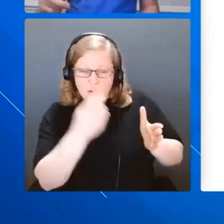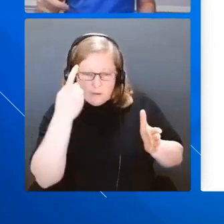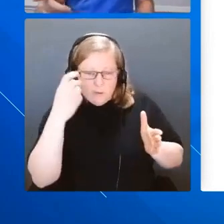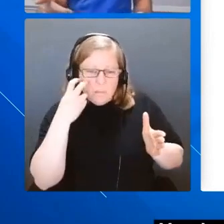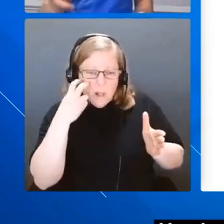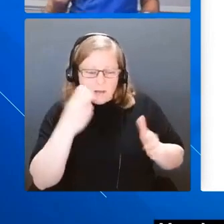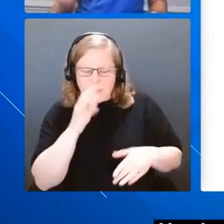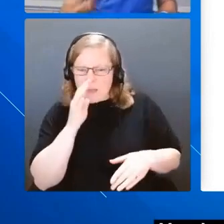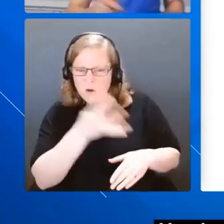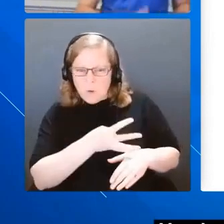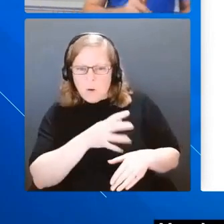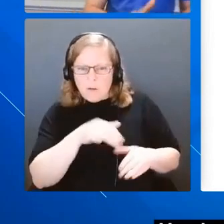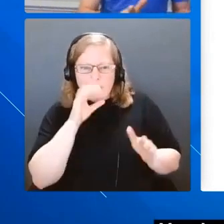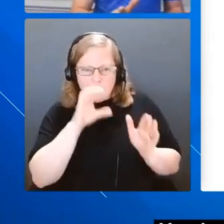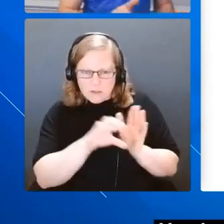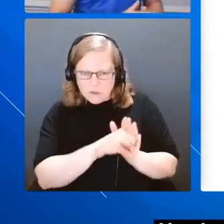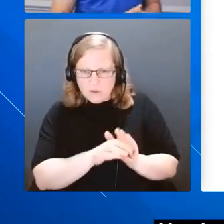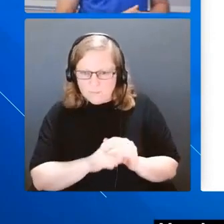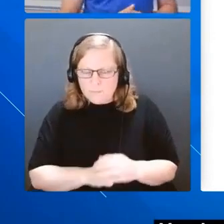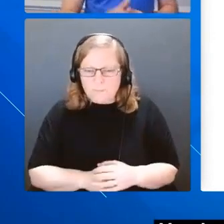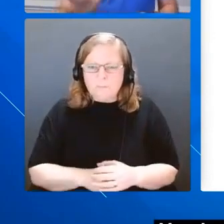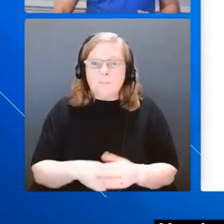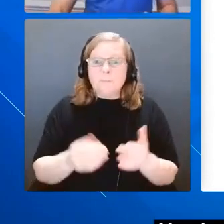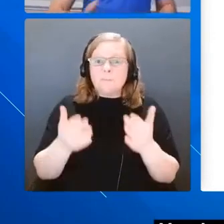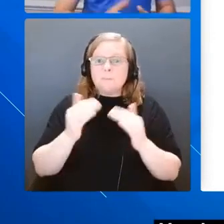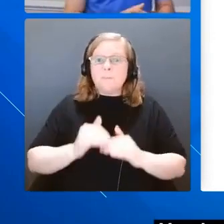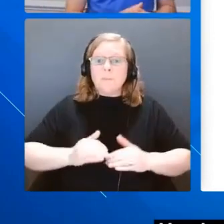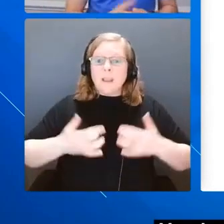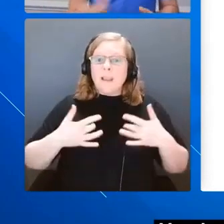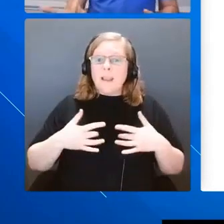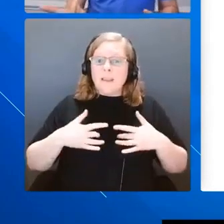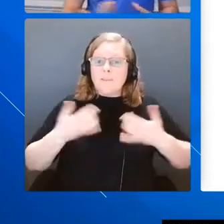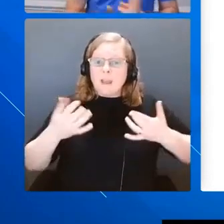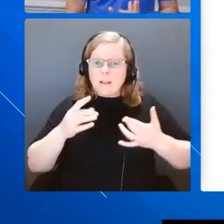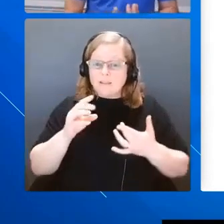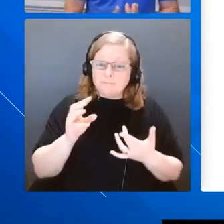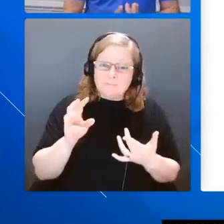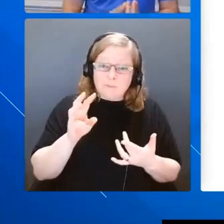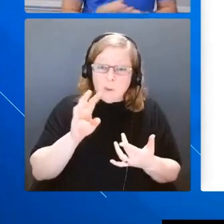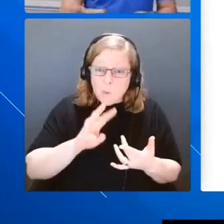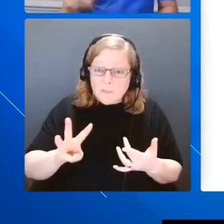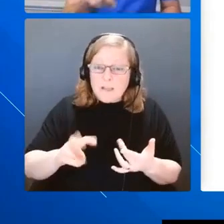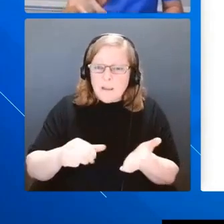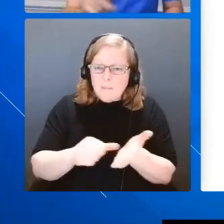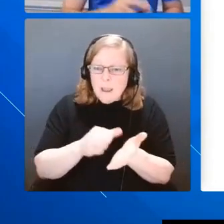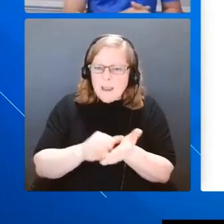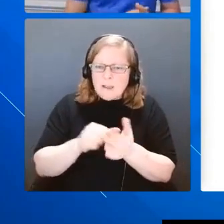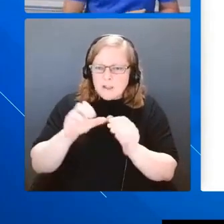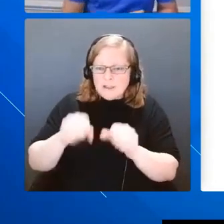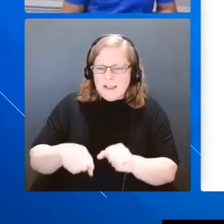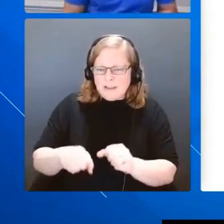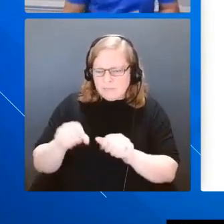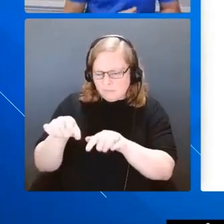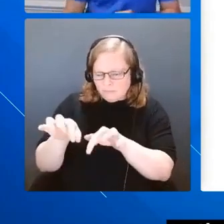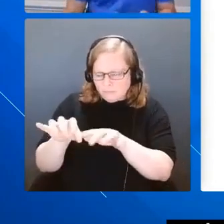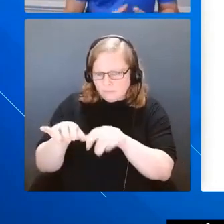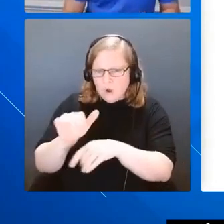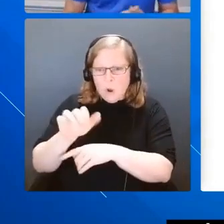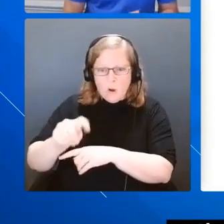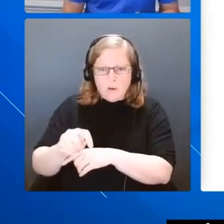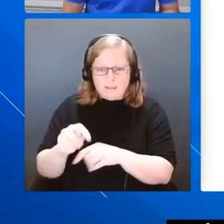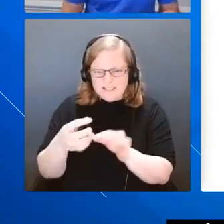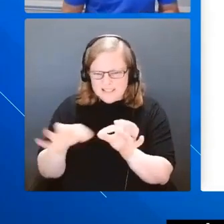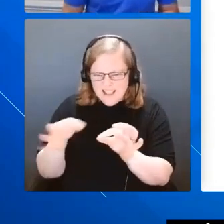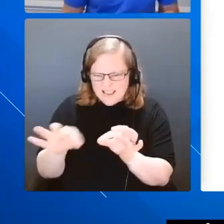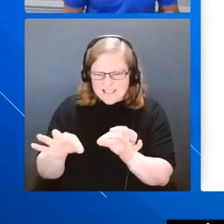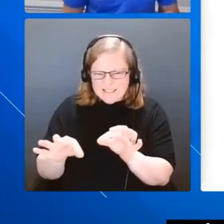Here's our event designer website, page where you could specify alt text. For this one, that image on the left, the guy there with the